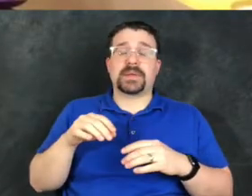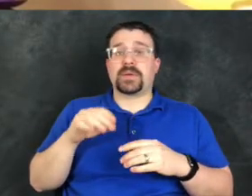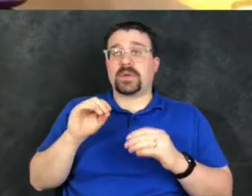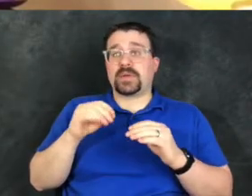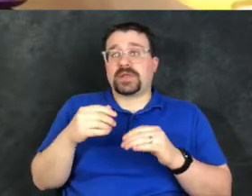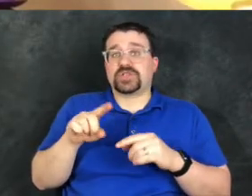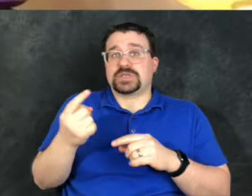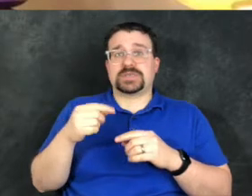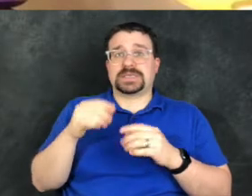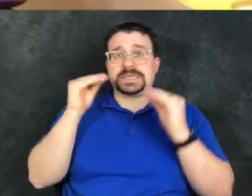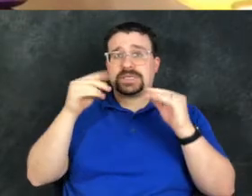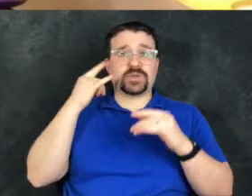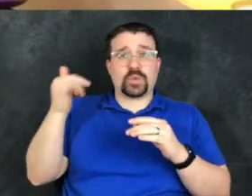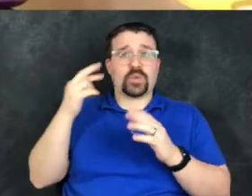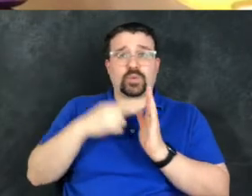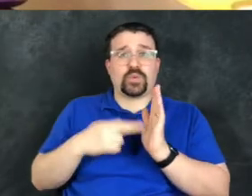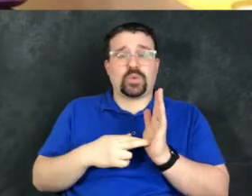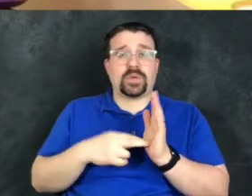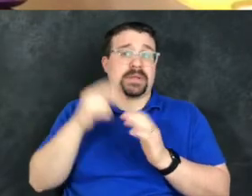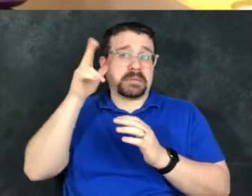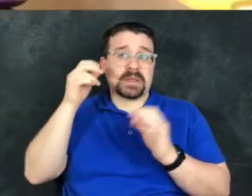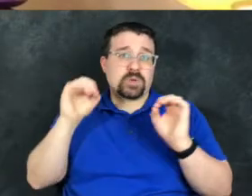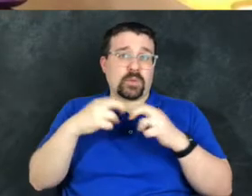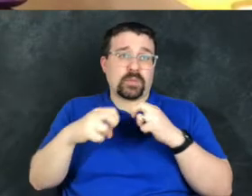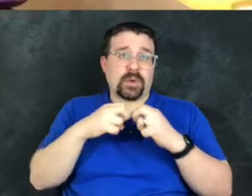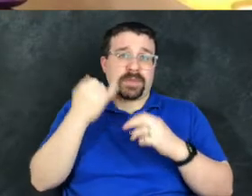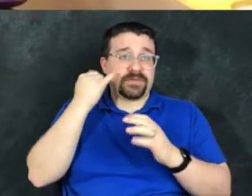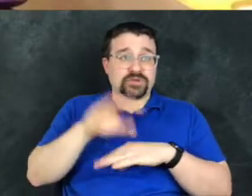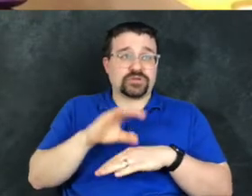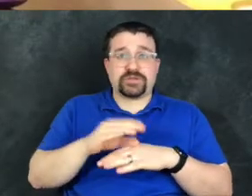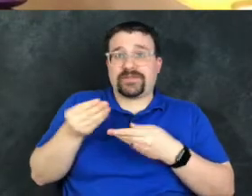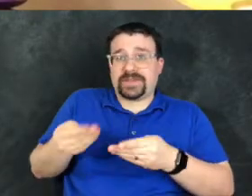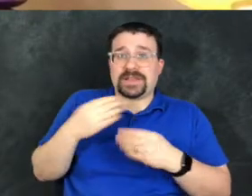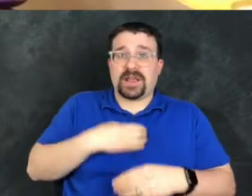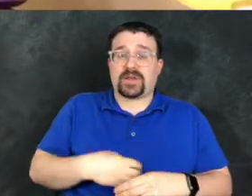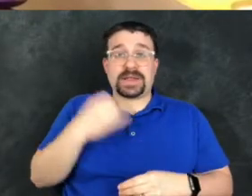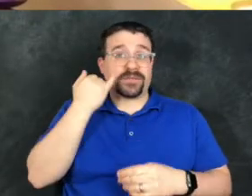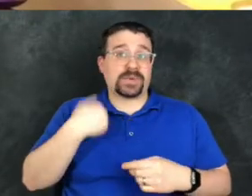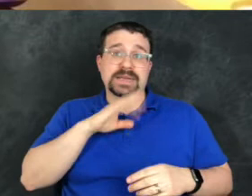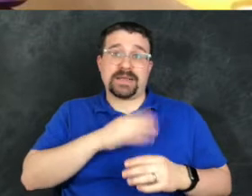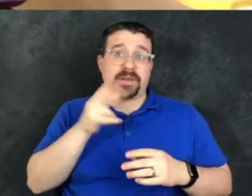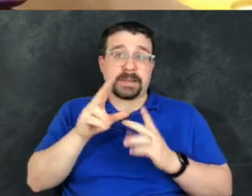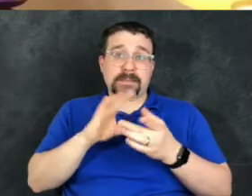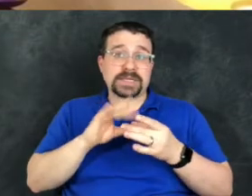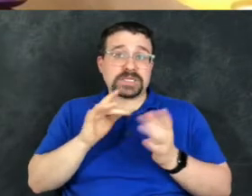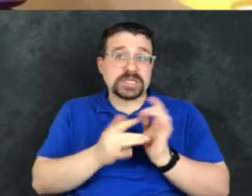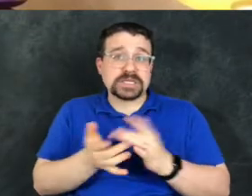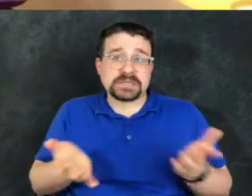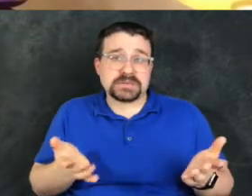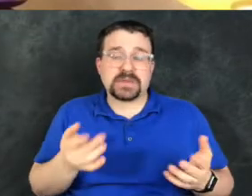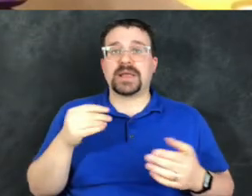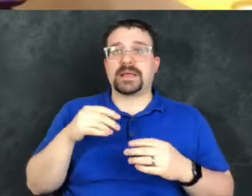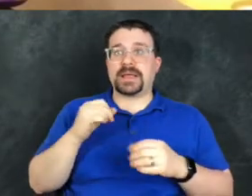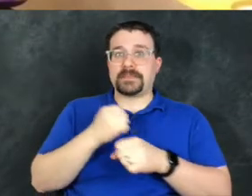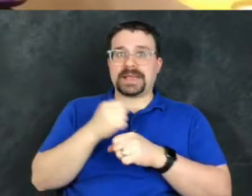church will do nothing more than teach the golden rule. And Satan has no problem if the church feeds the hungry as long as we never